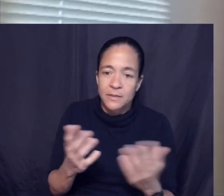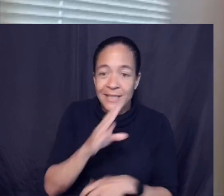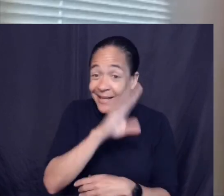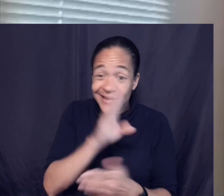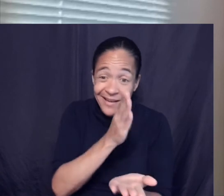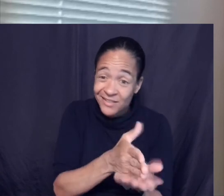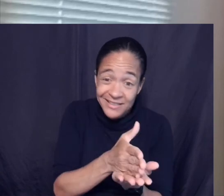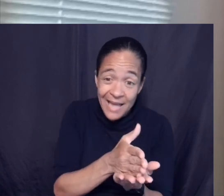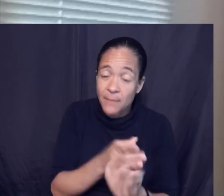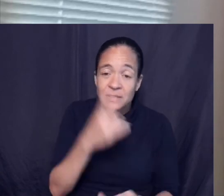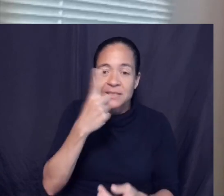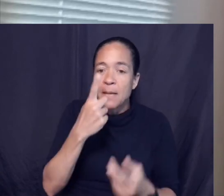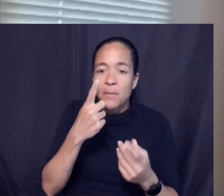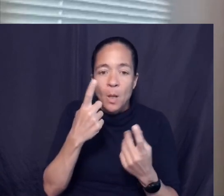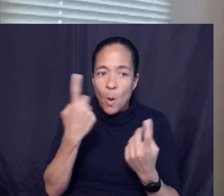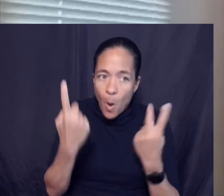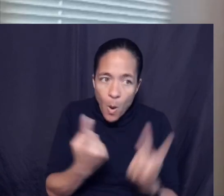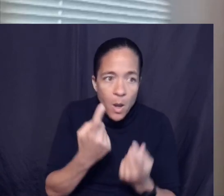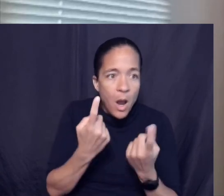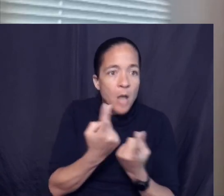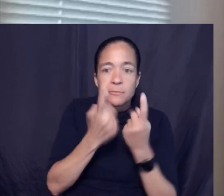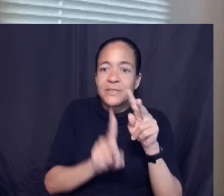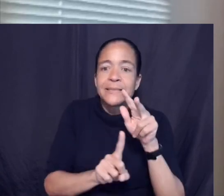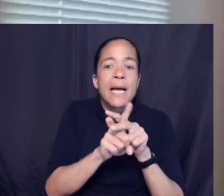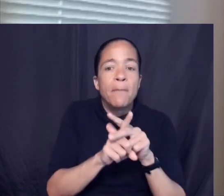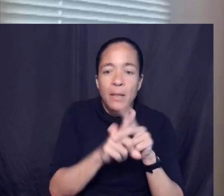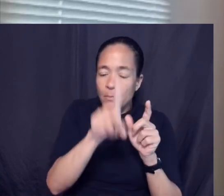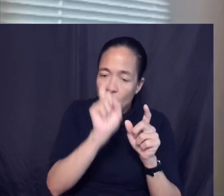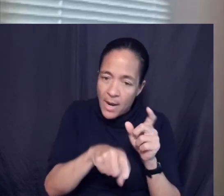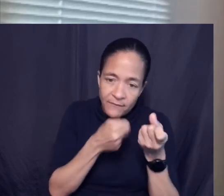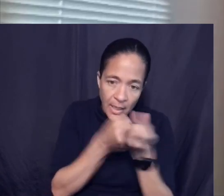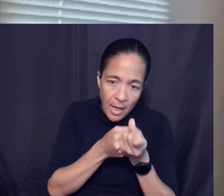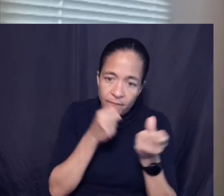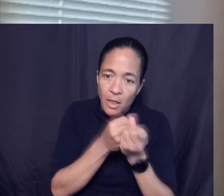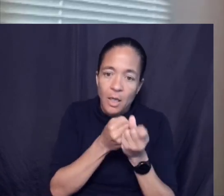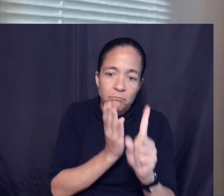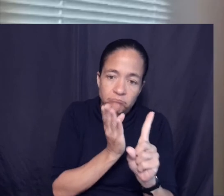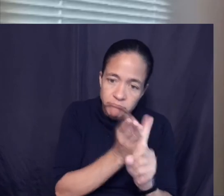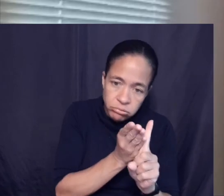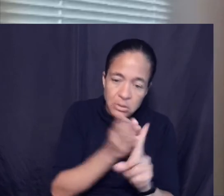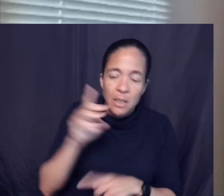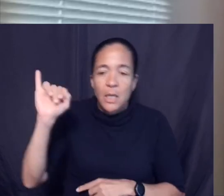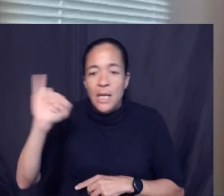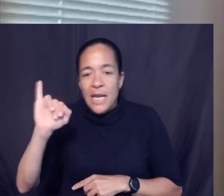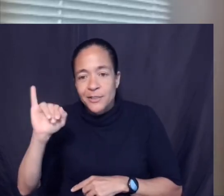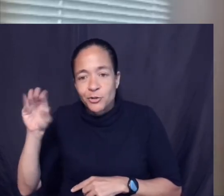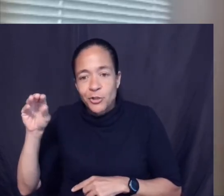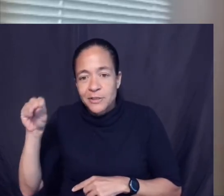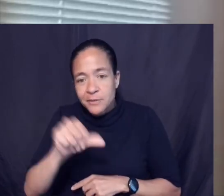you're fighting for or advocating for, or something that insurance isn't paying for, and they're